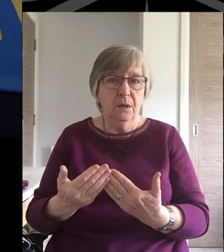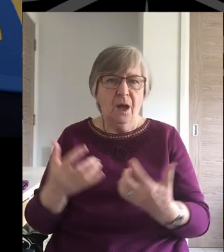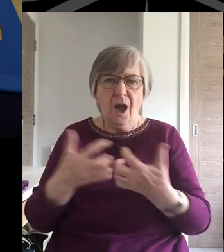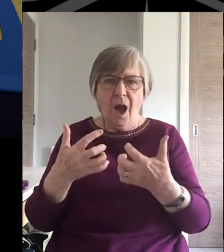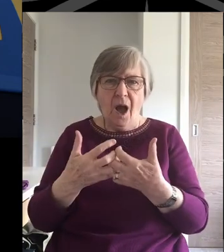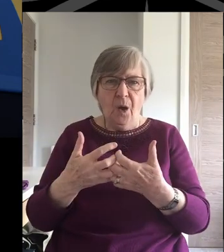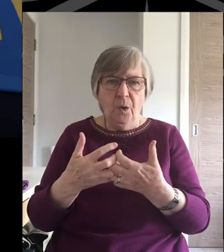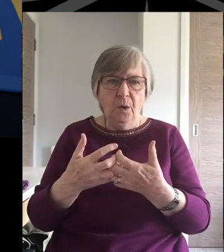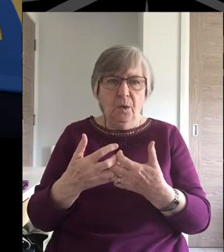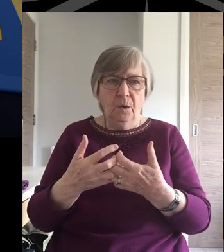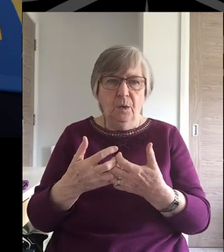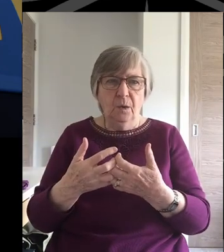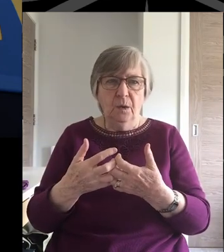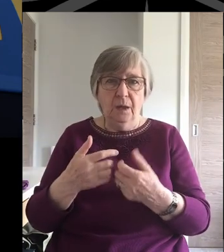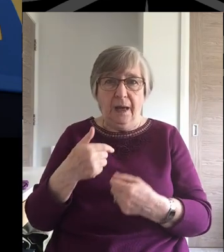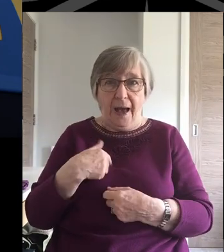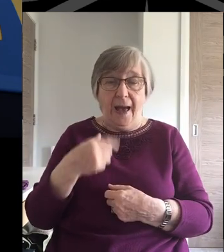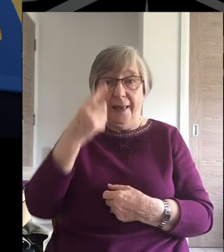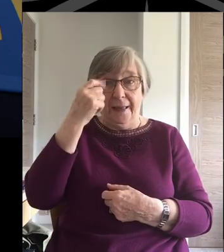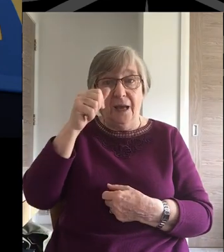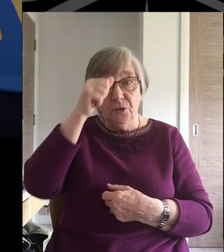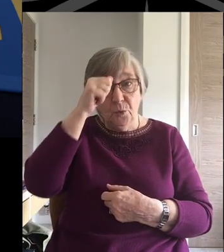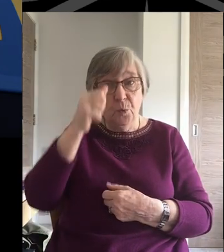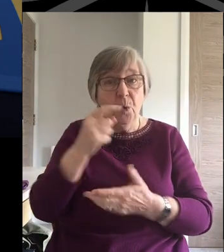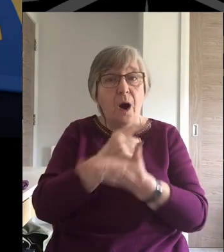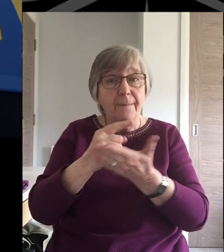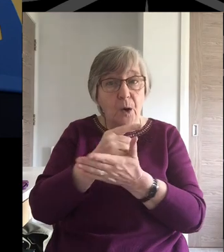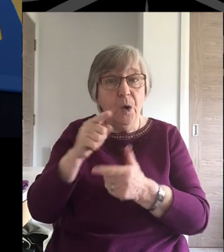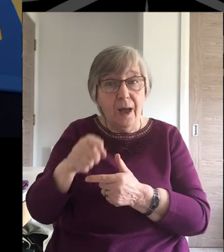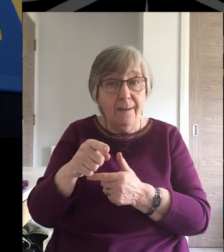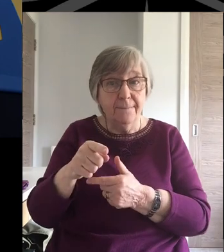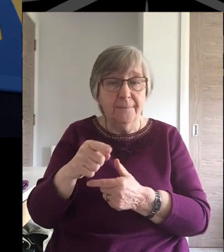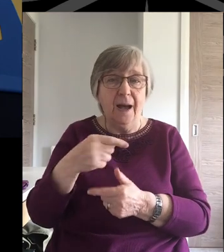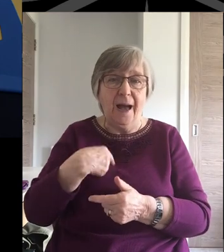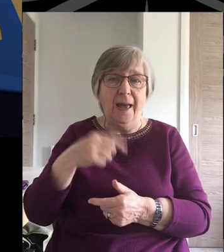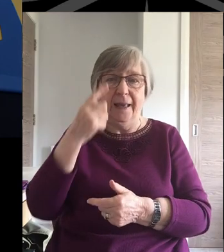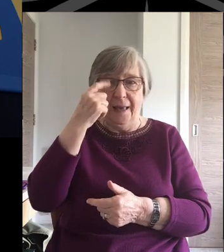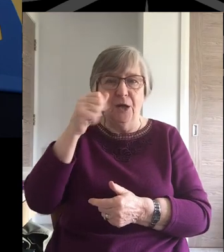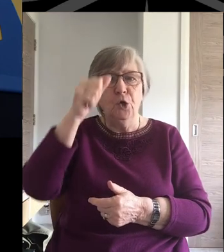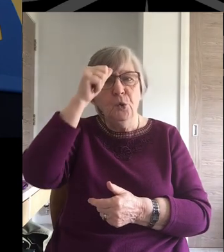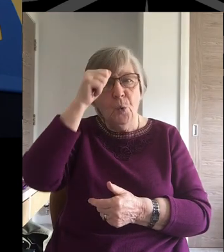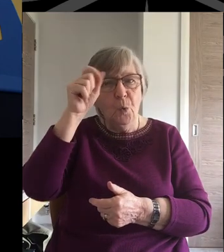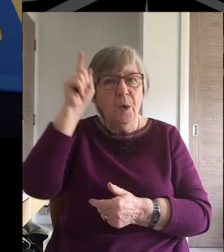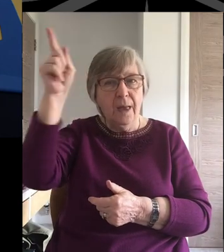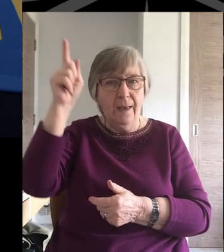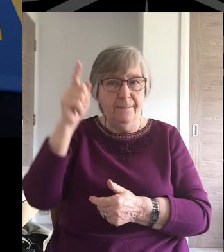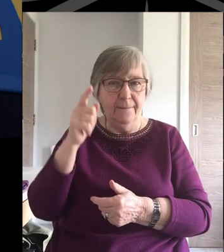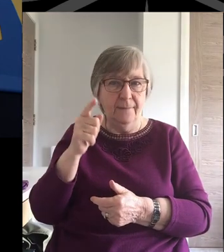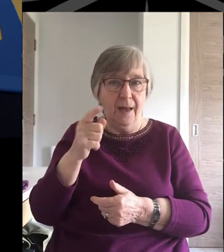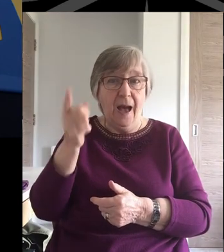how is it that I can not just know about him, but know him and through him know God?